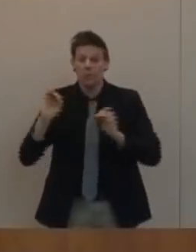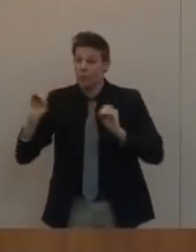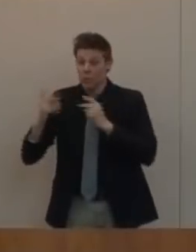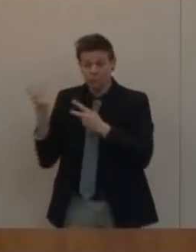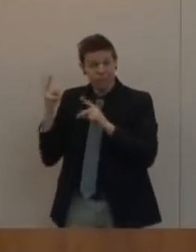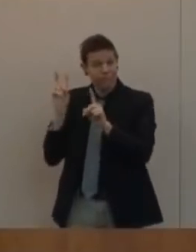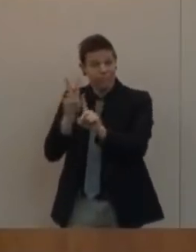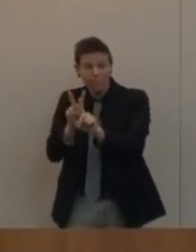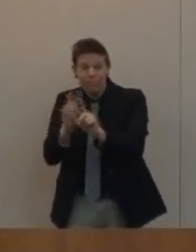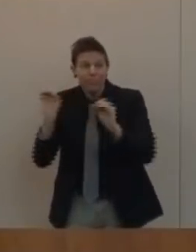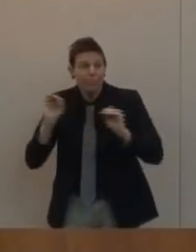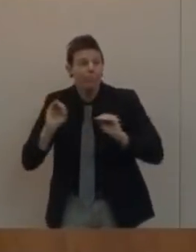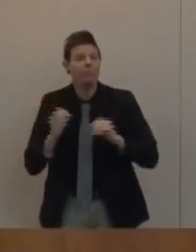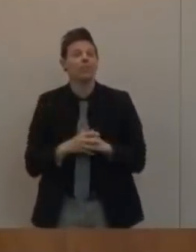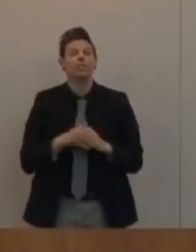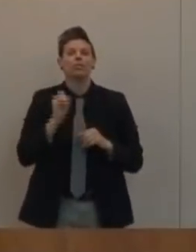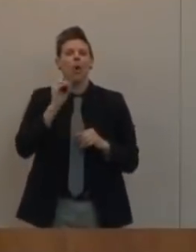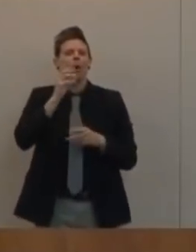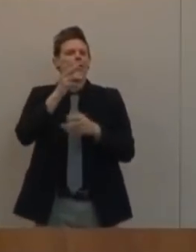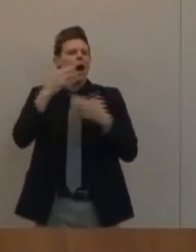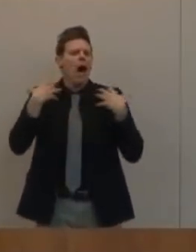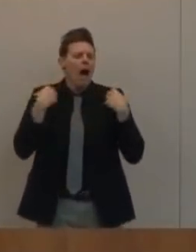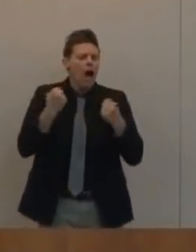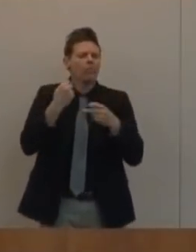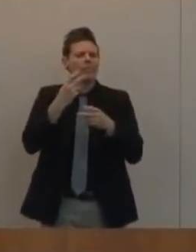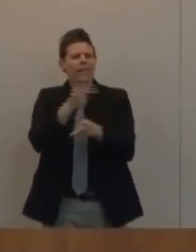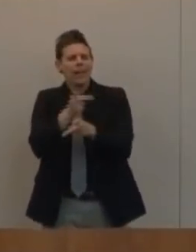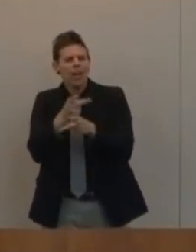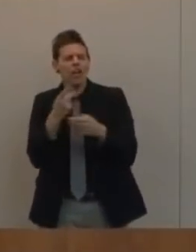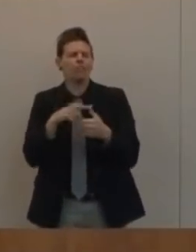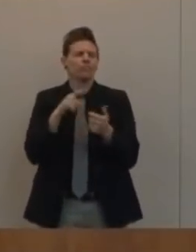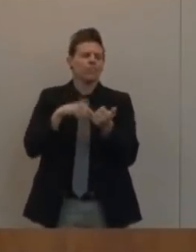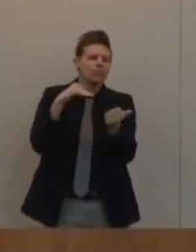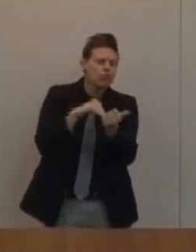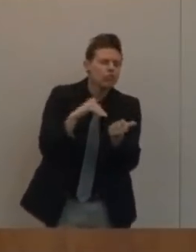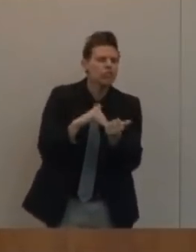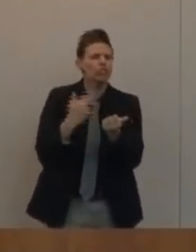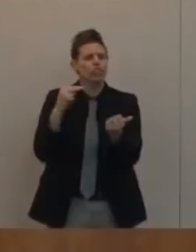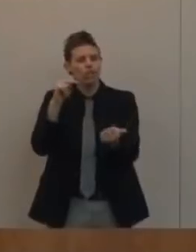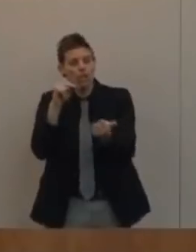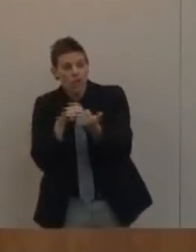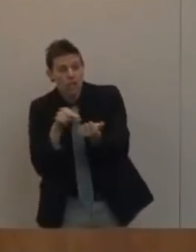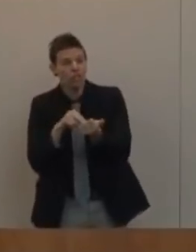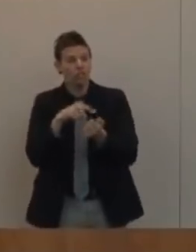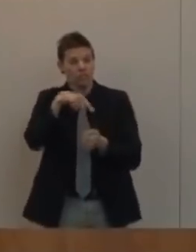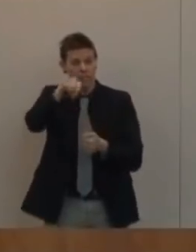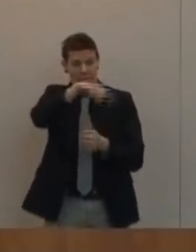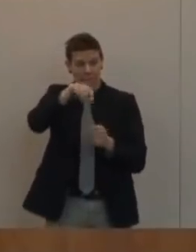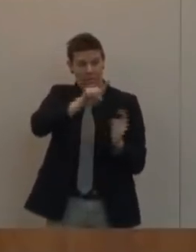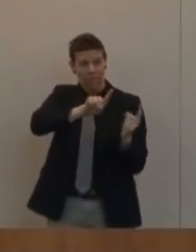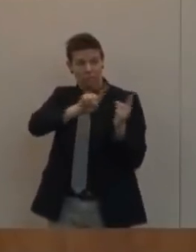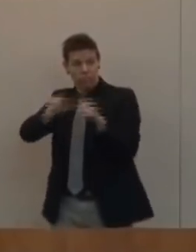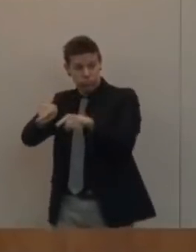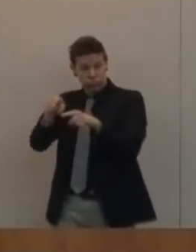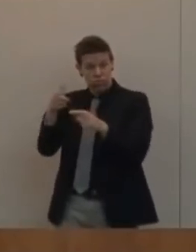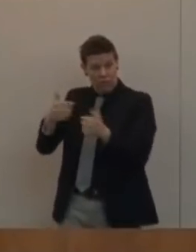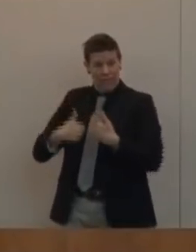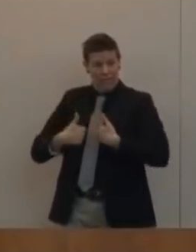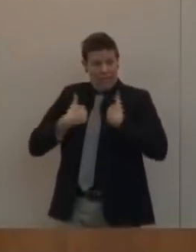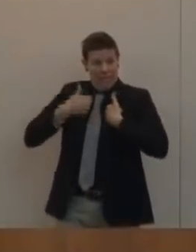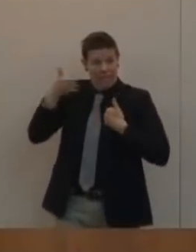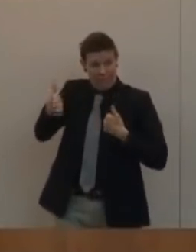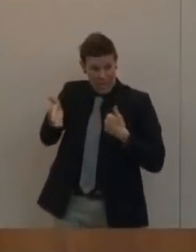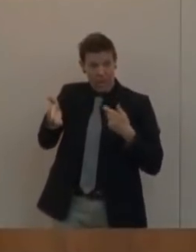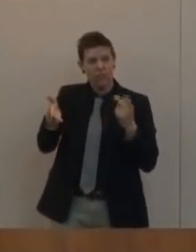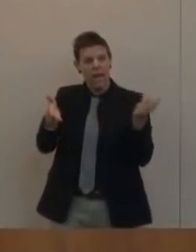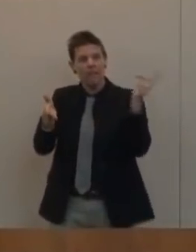caregivers and the nurses and the doctors who are coming to that particular facility where she lives have been to